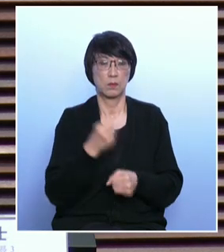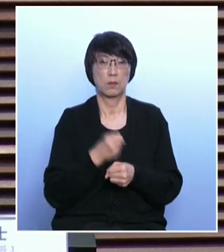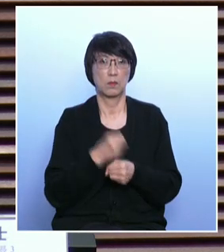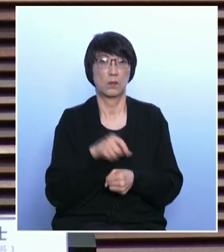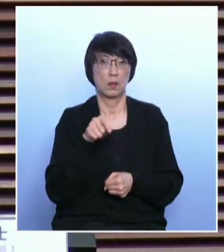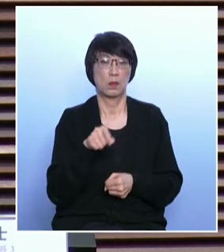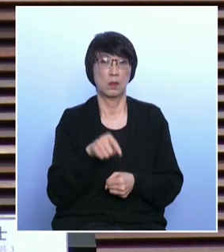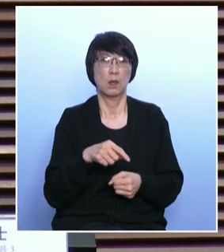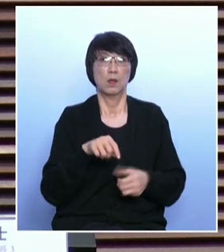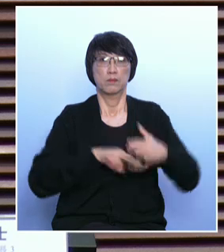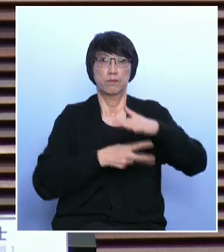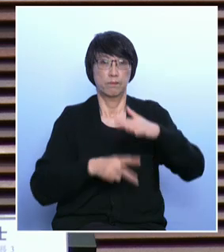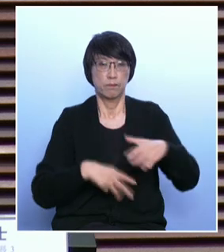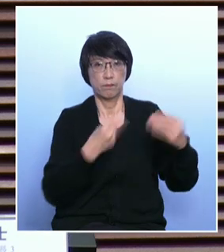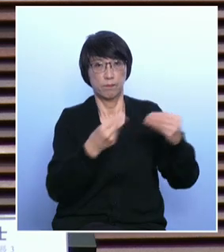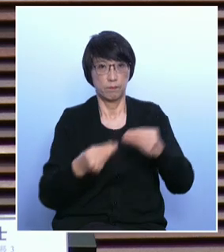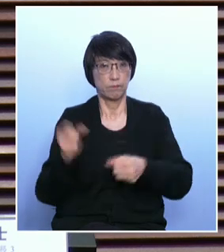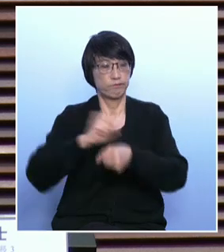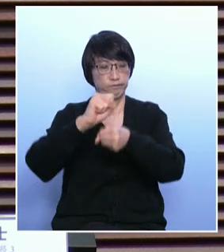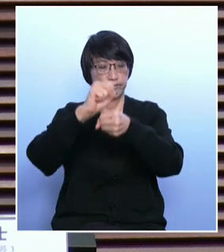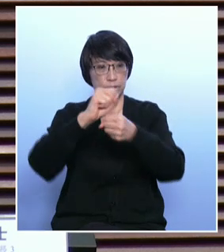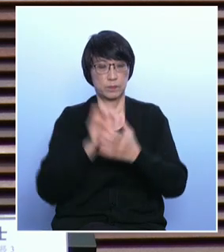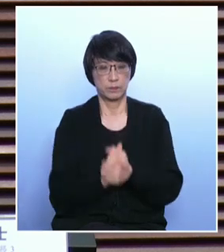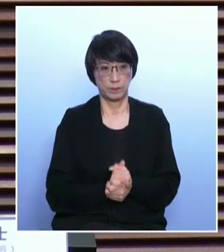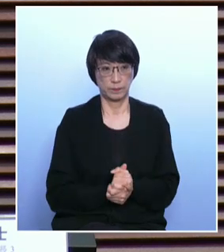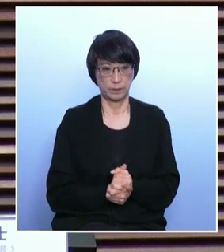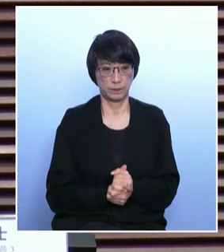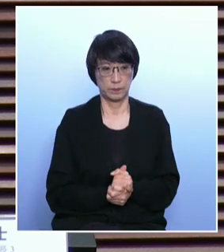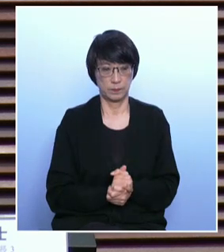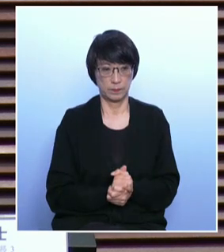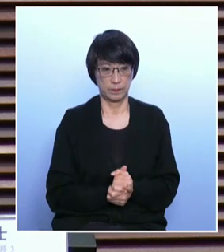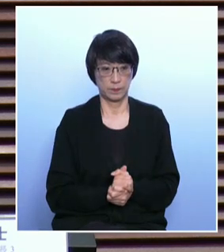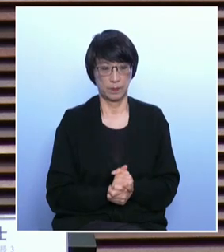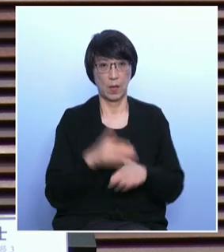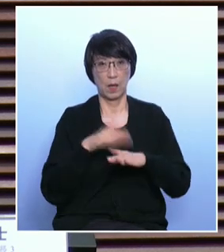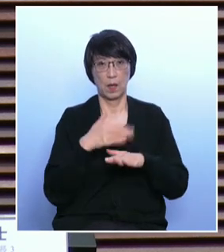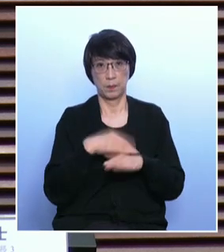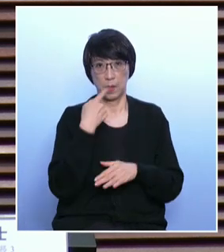we did use our own funds to enhance teaching and learning facilities.